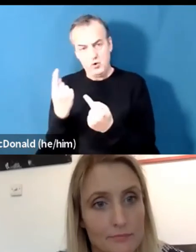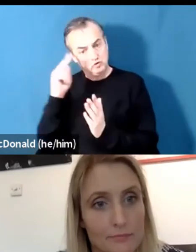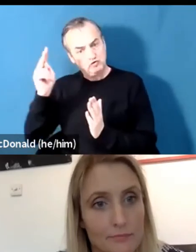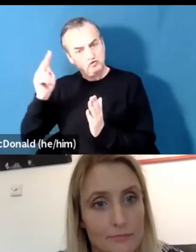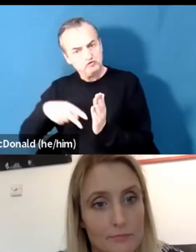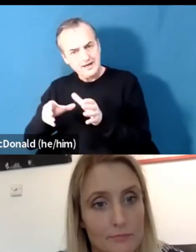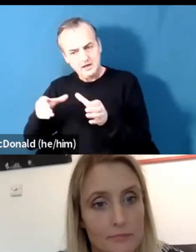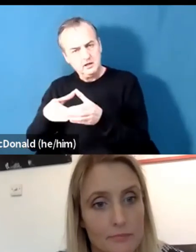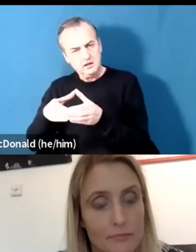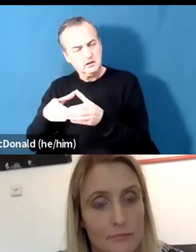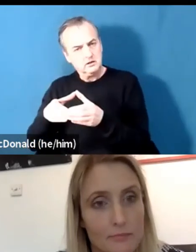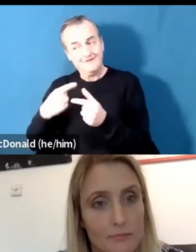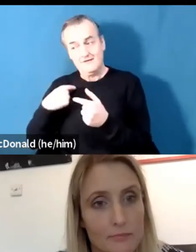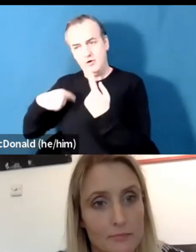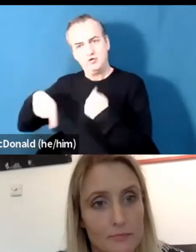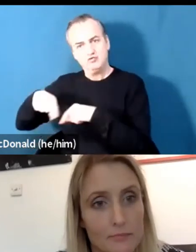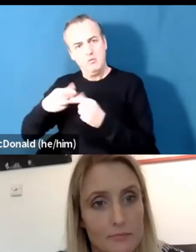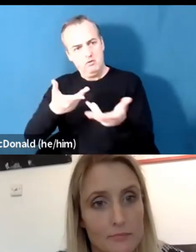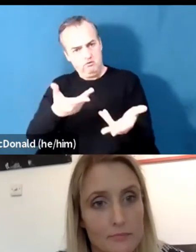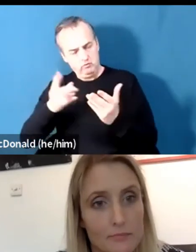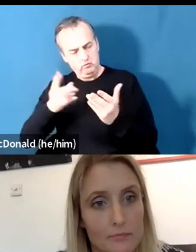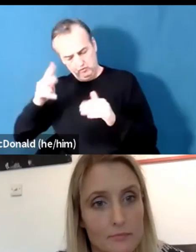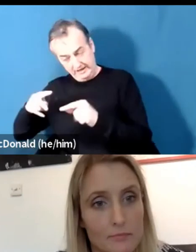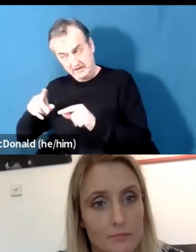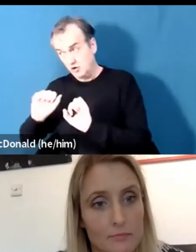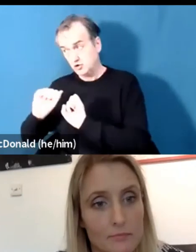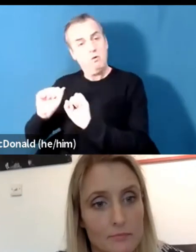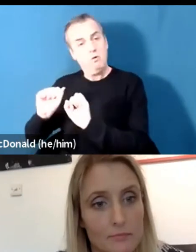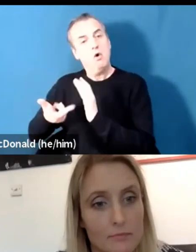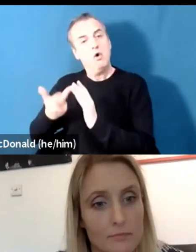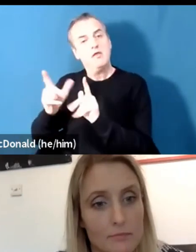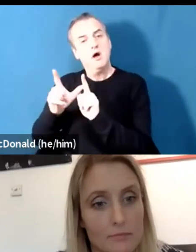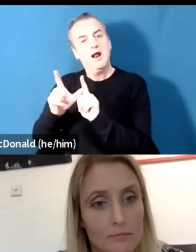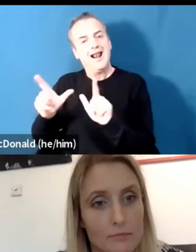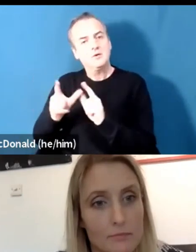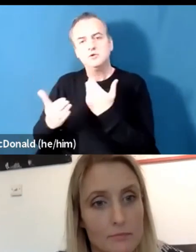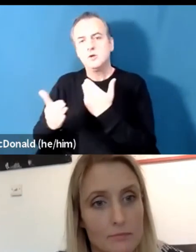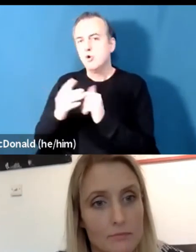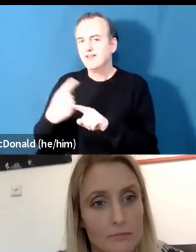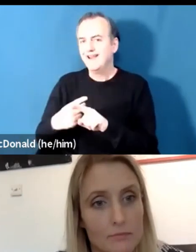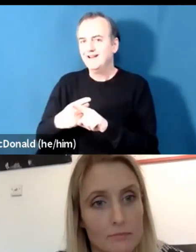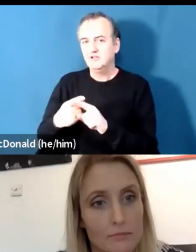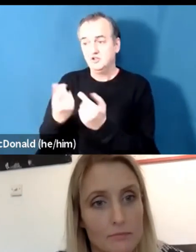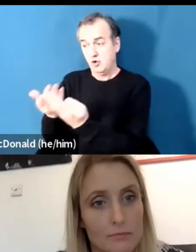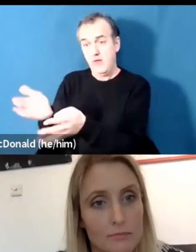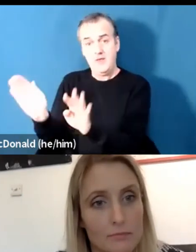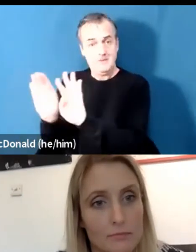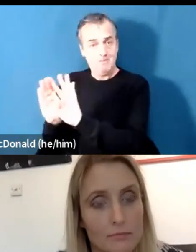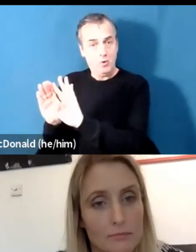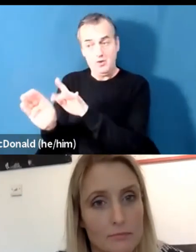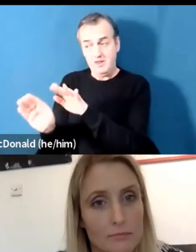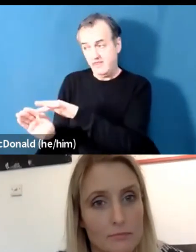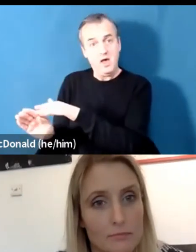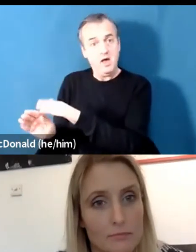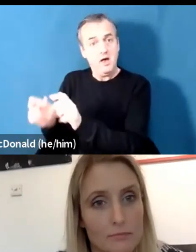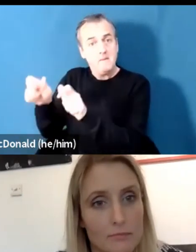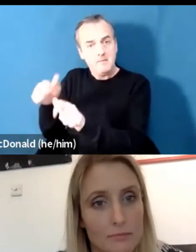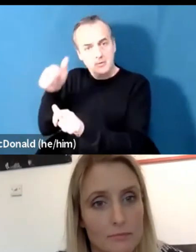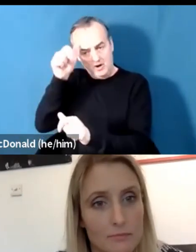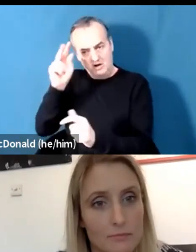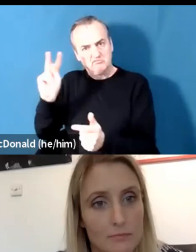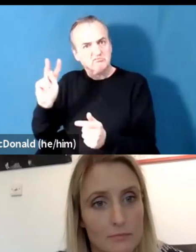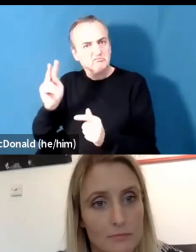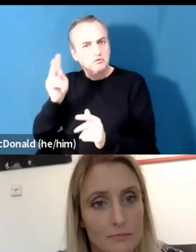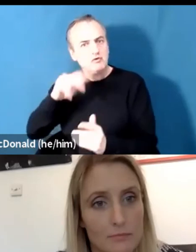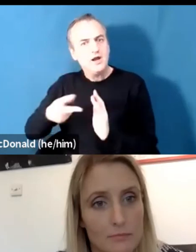got some readers who are fluent in languages other than English, so that actually if there's if we need to think about that in terms of